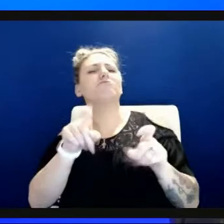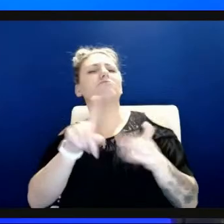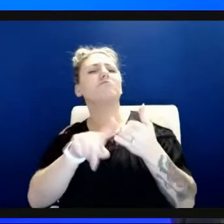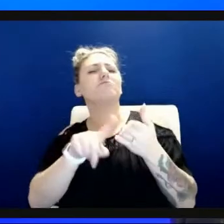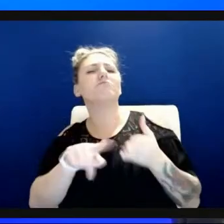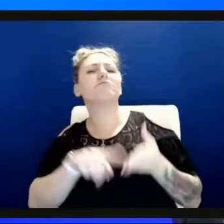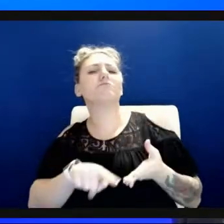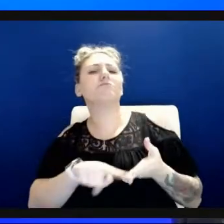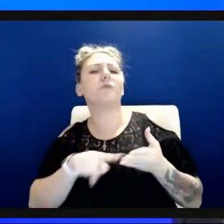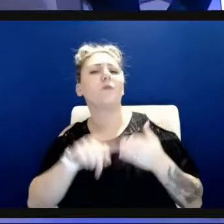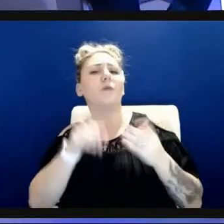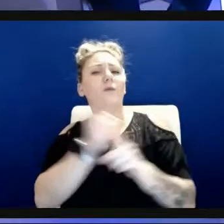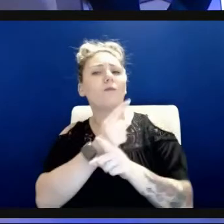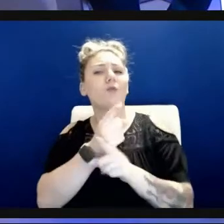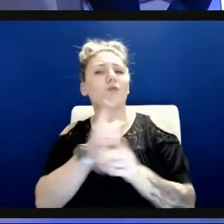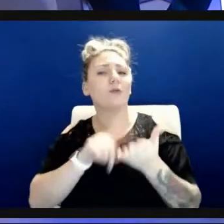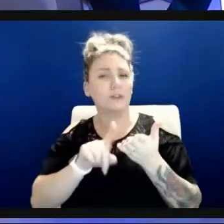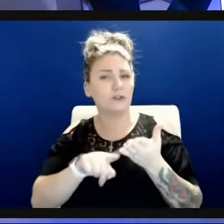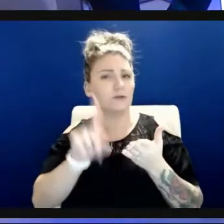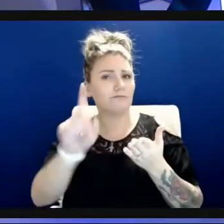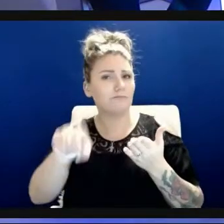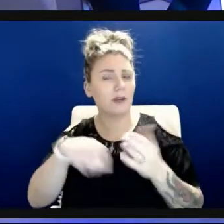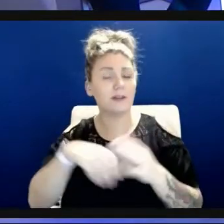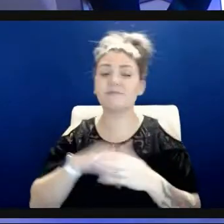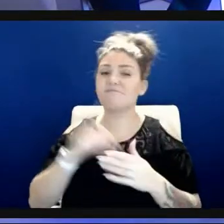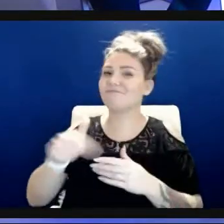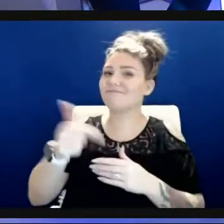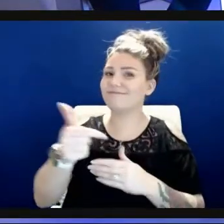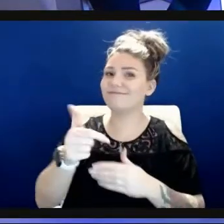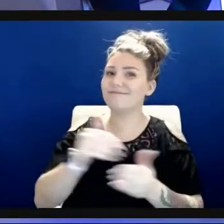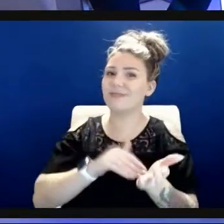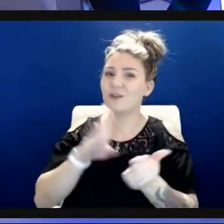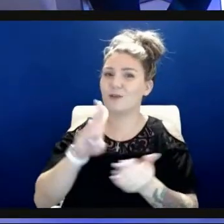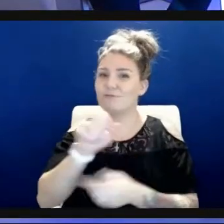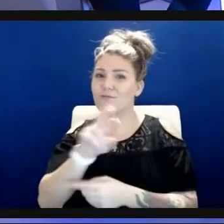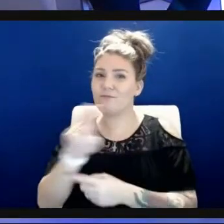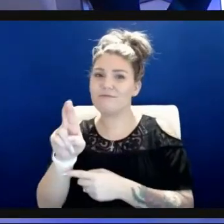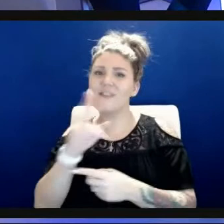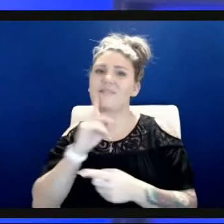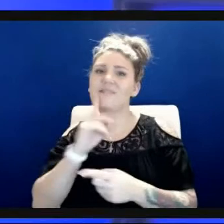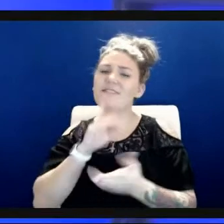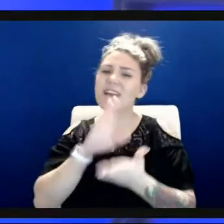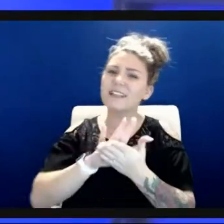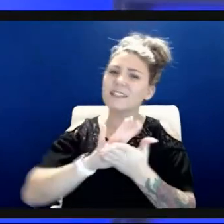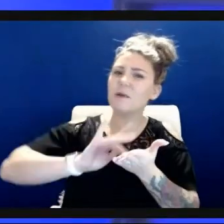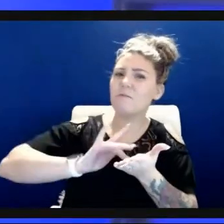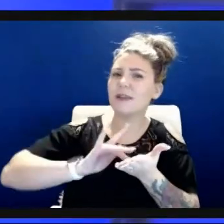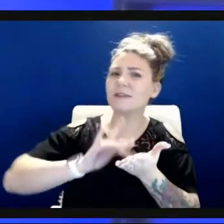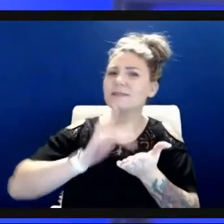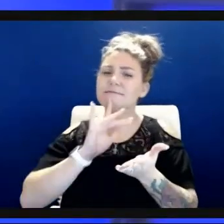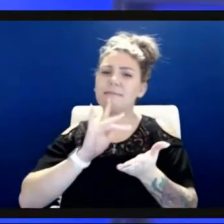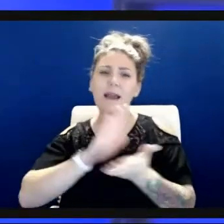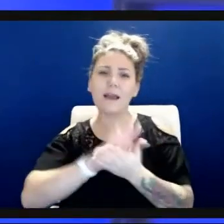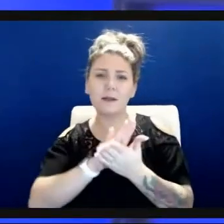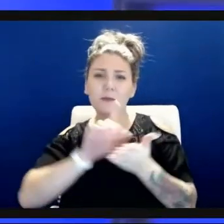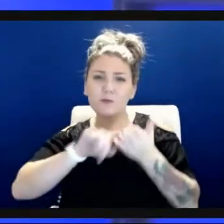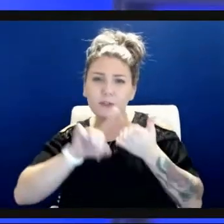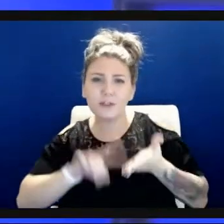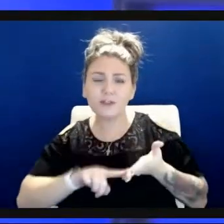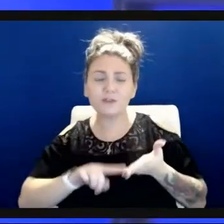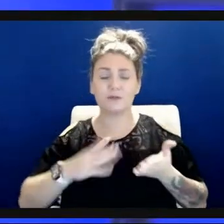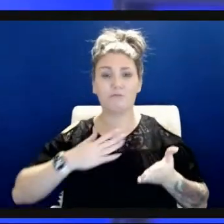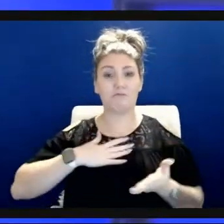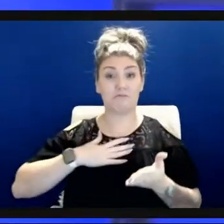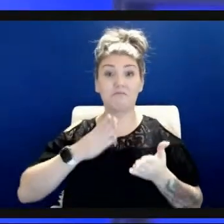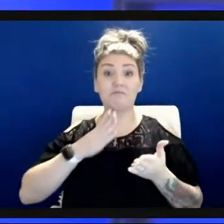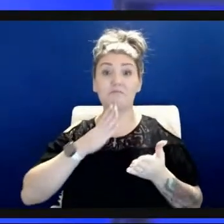research. All right. Dr. Barr, Academic Medical Center, Academic Medicine, talk to us. Yeah, I mean, so my journey with academic medicine,